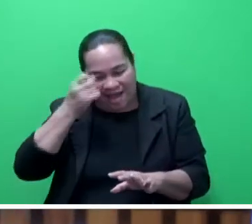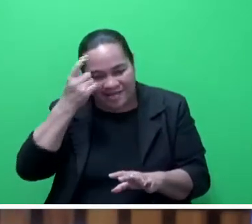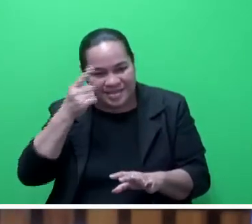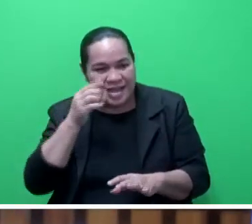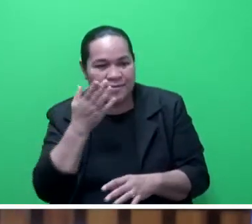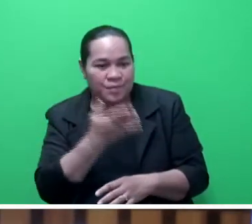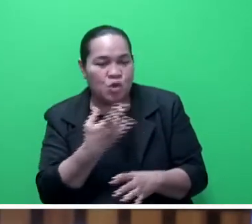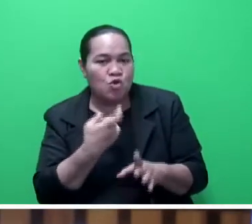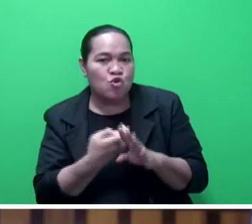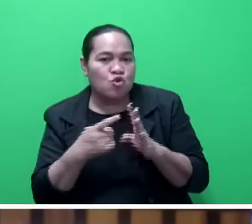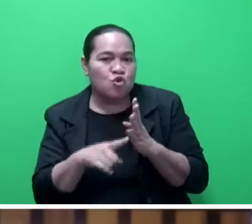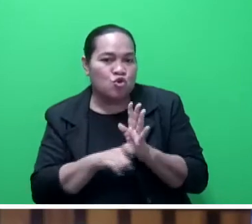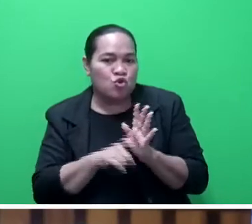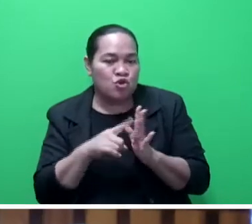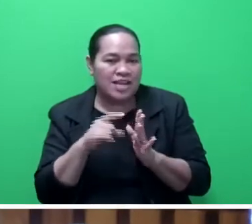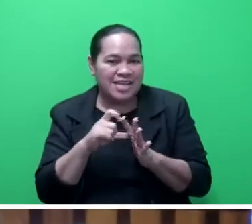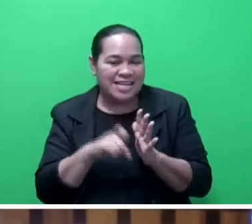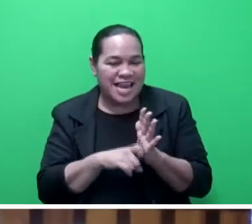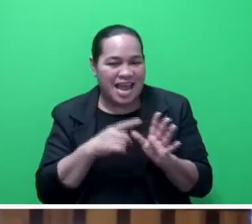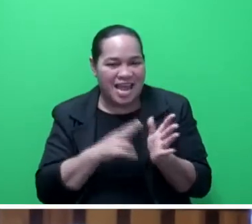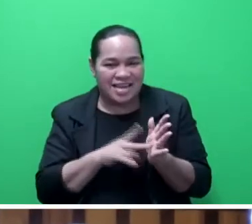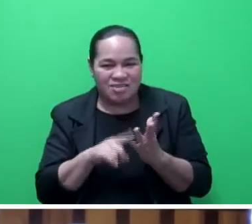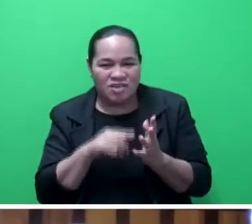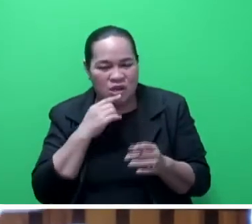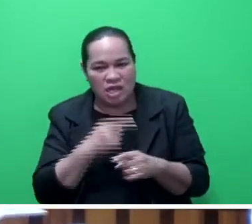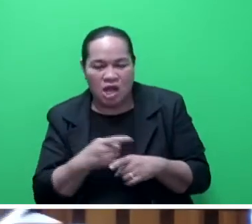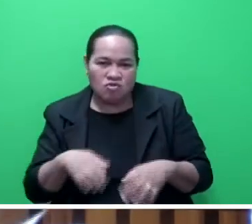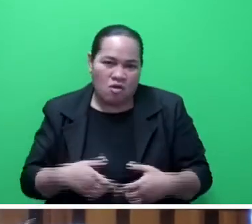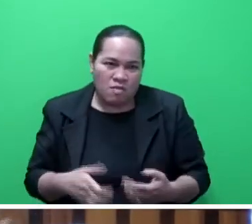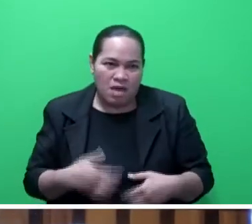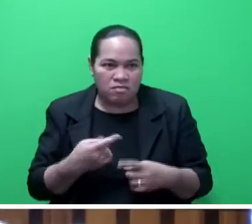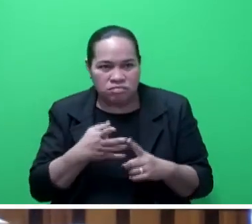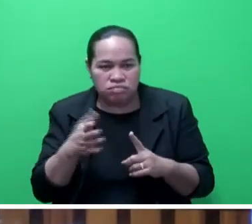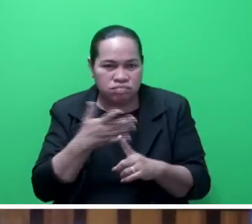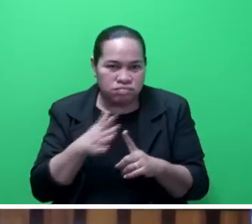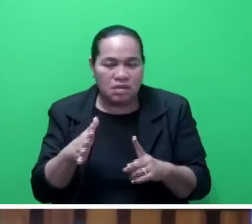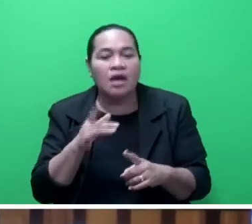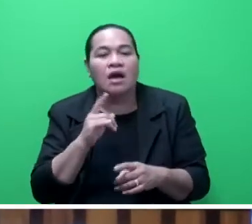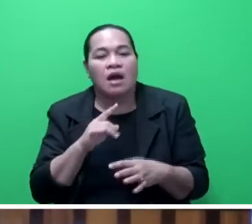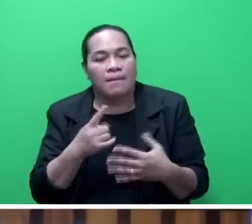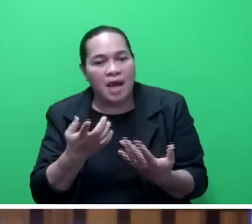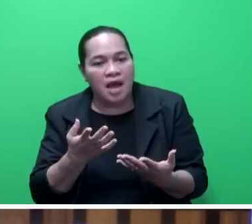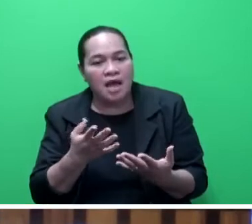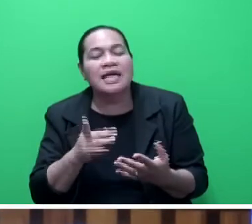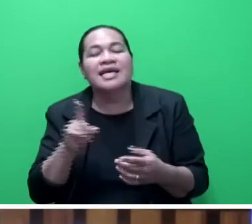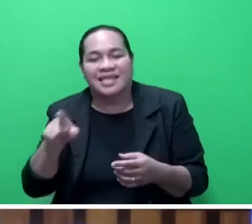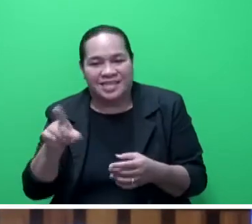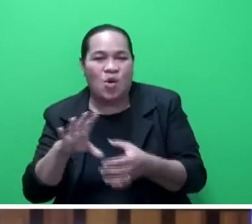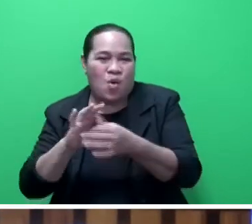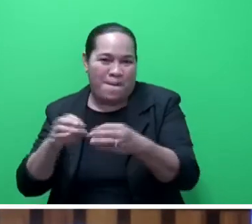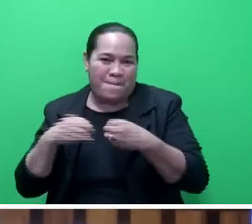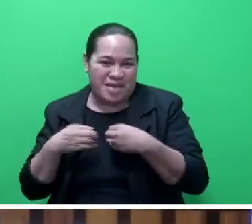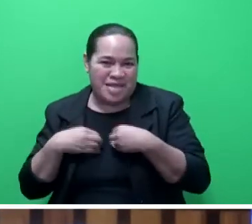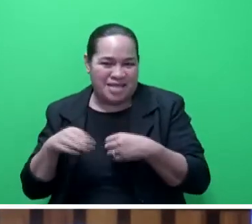talked about FSC being technically insolvent and all of that. It's not, he said, maybe it is. Mr. Speaker, sir, it is a commercial entity